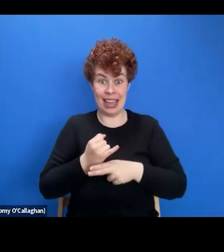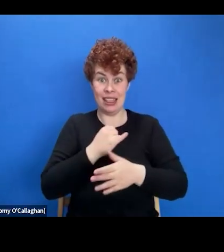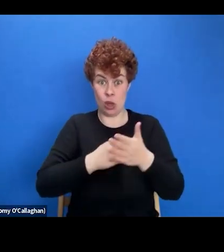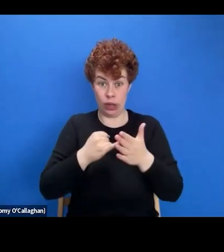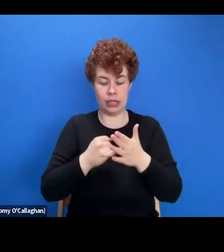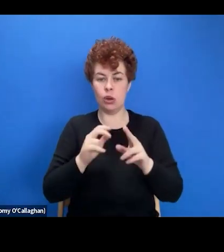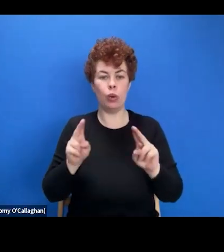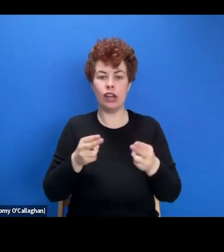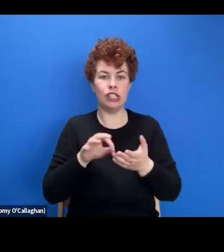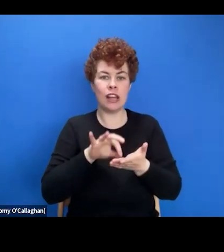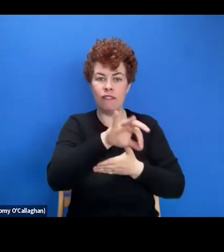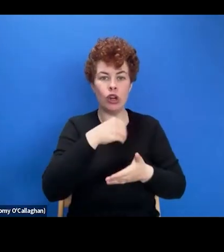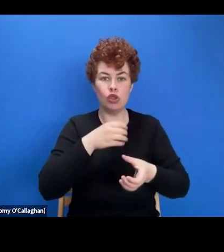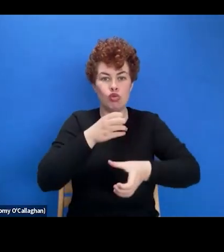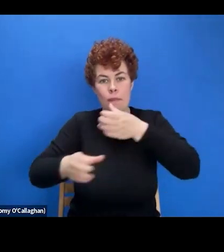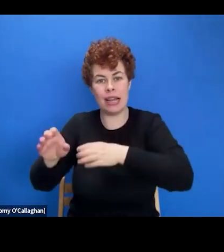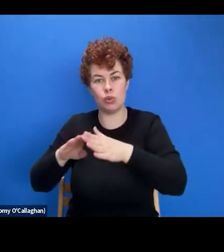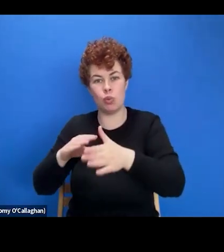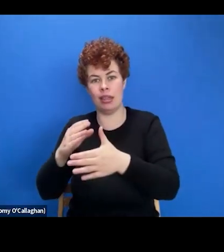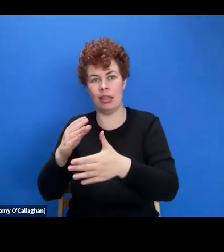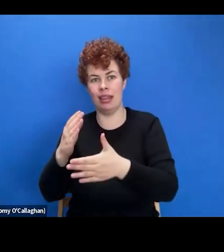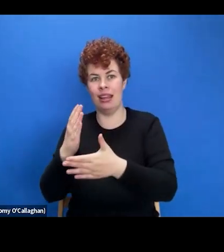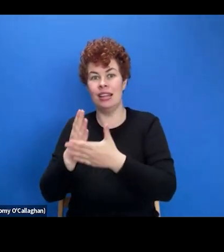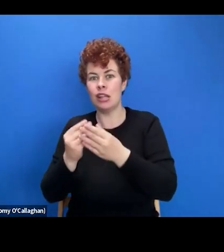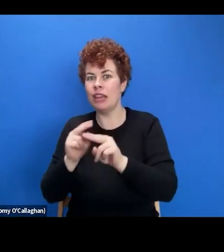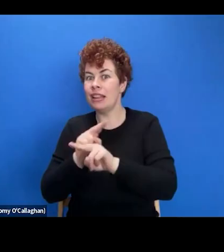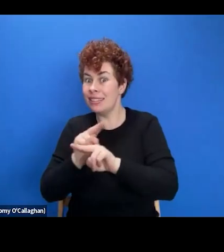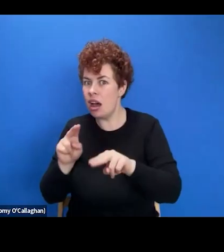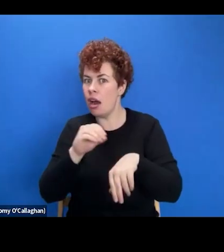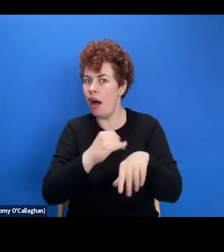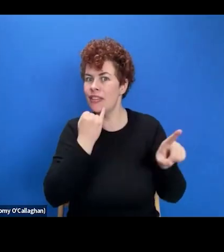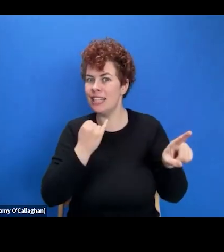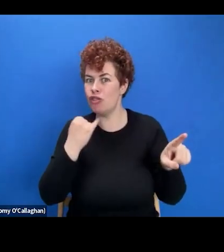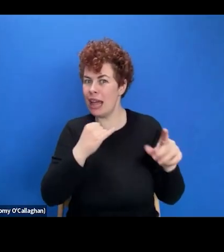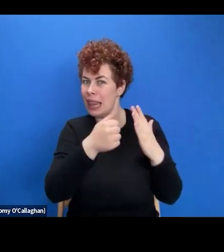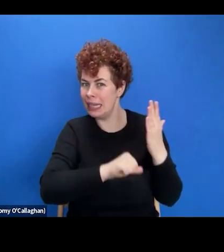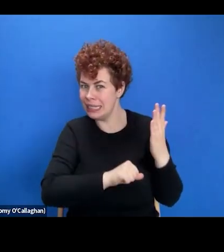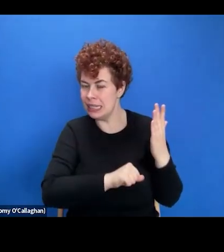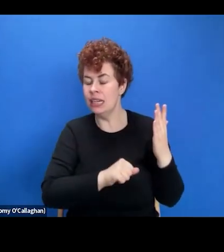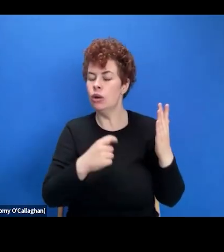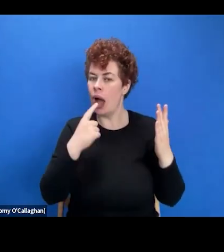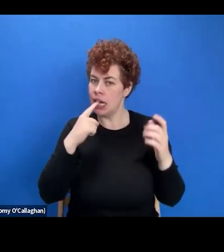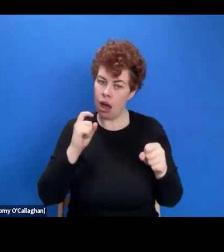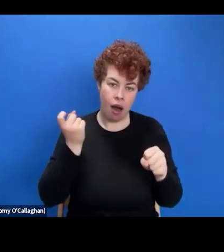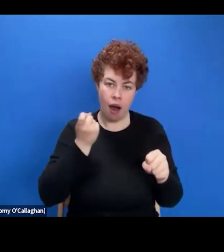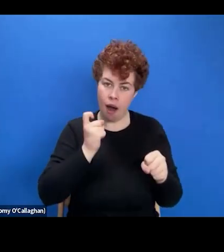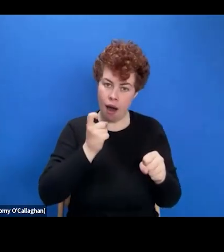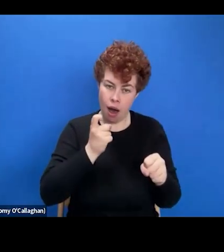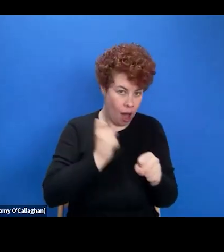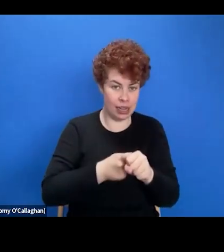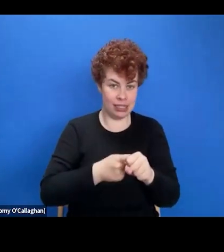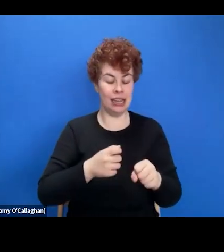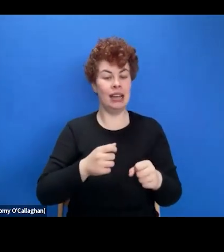to replace it with something that wasn't on the BDS list. So it really was a challenge in that sense for staff